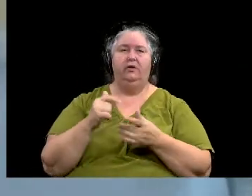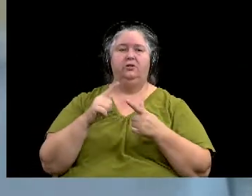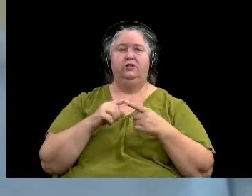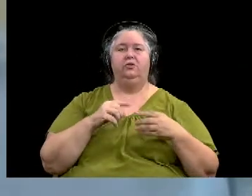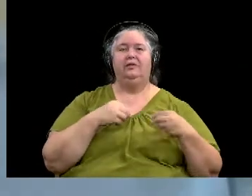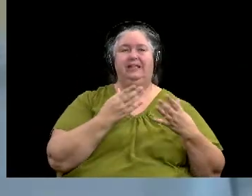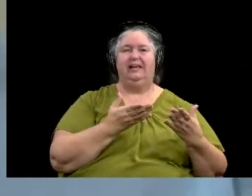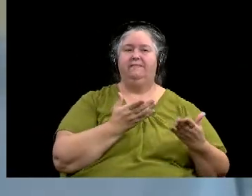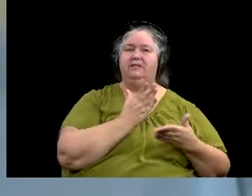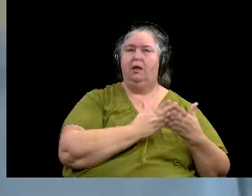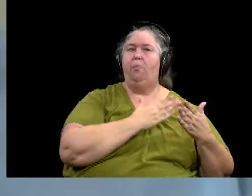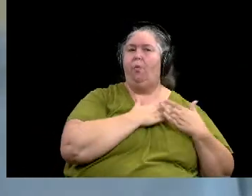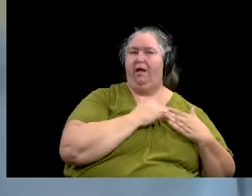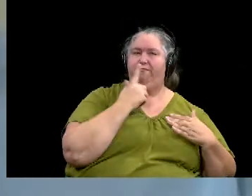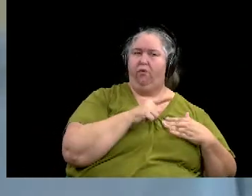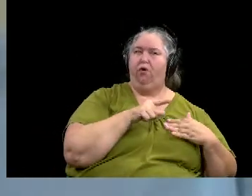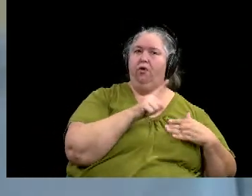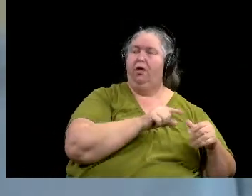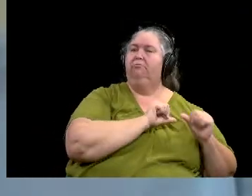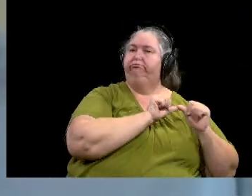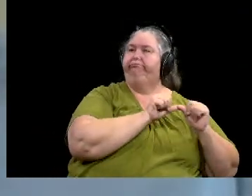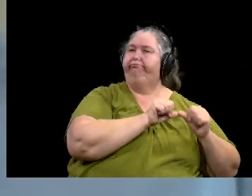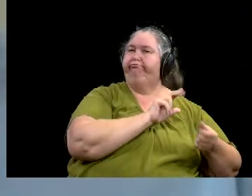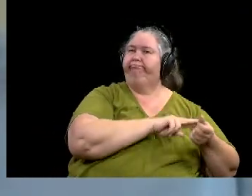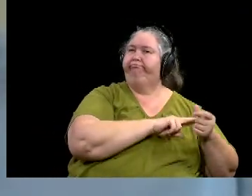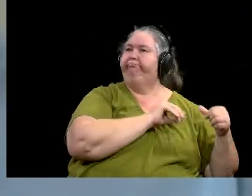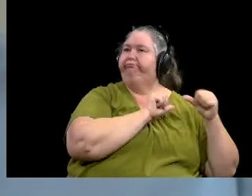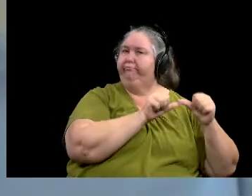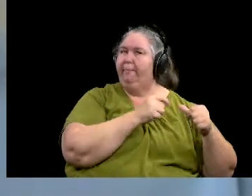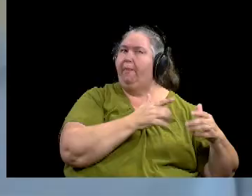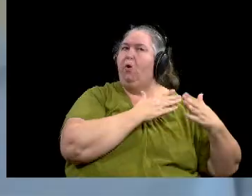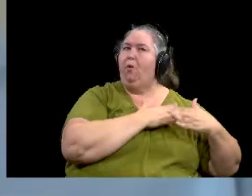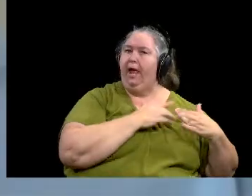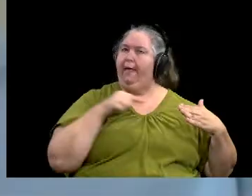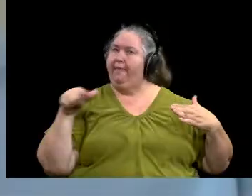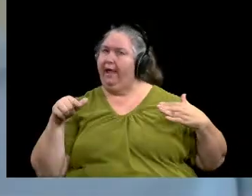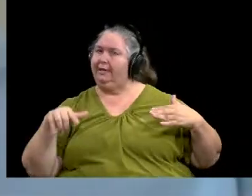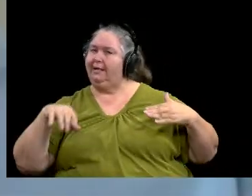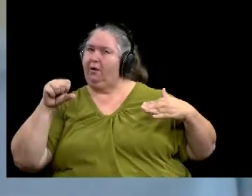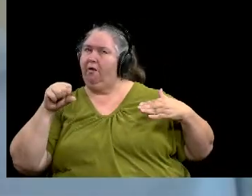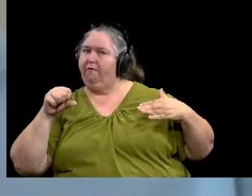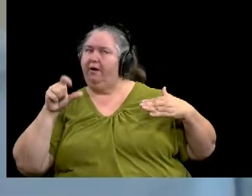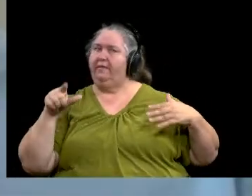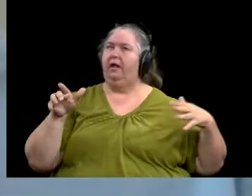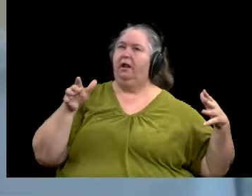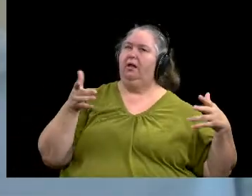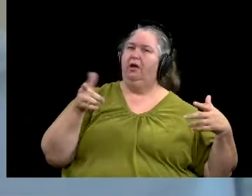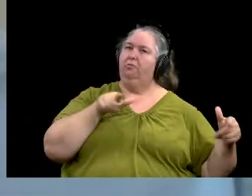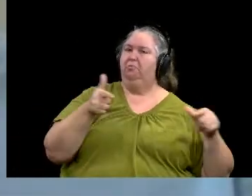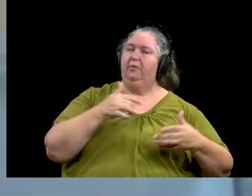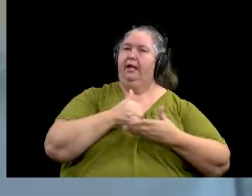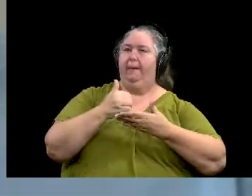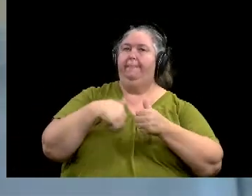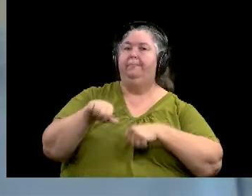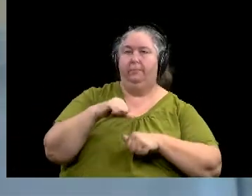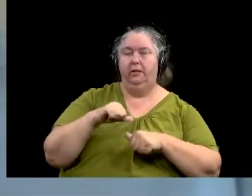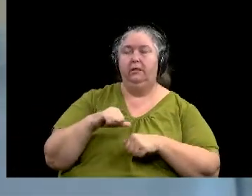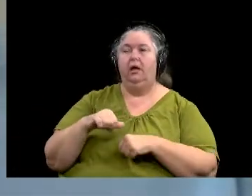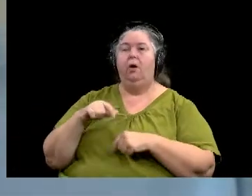are planning on beginning vaccination of our employees. We will stay consistent within